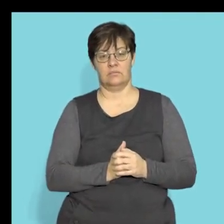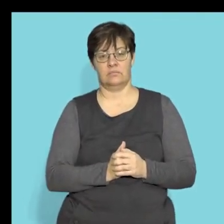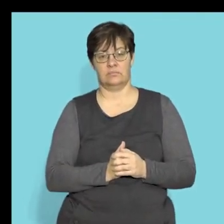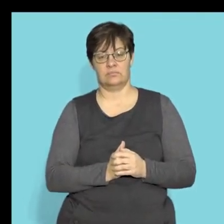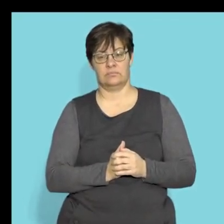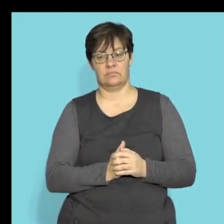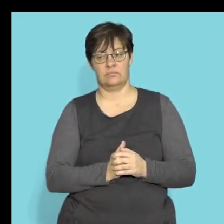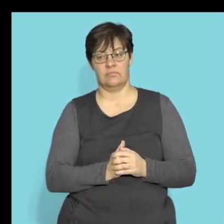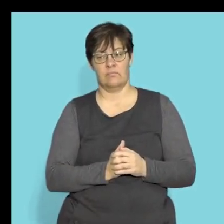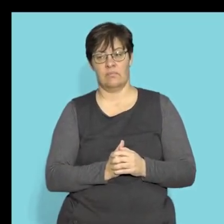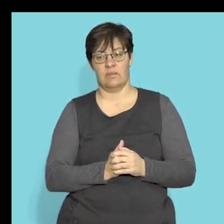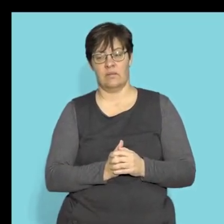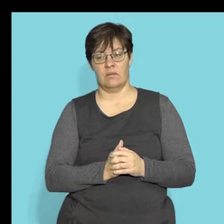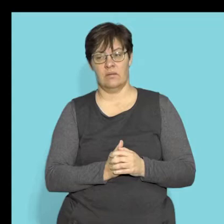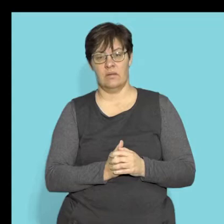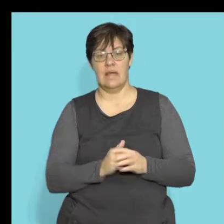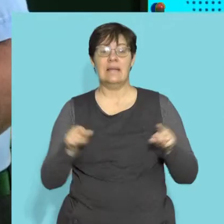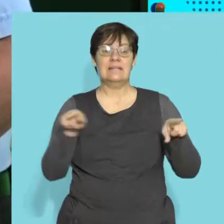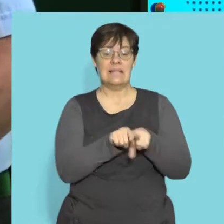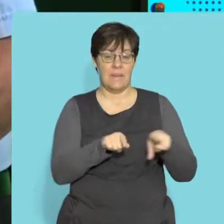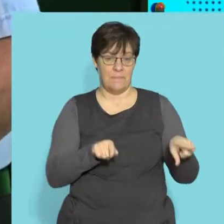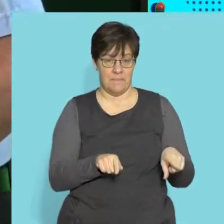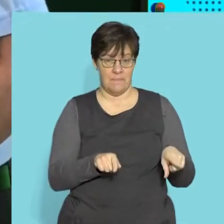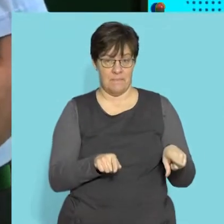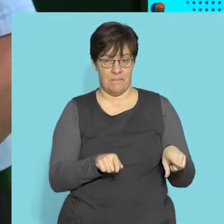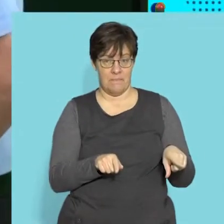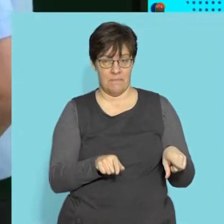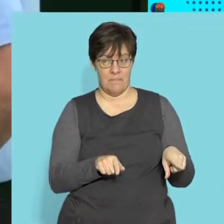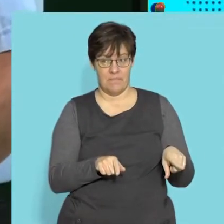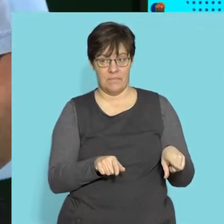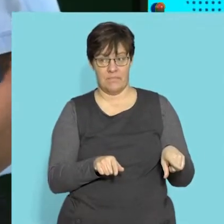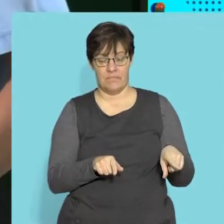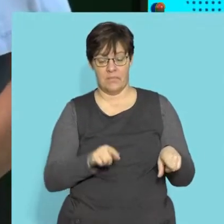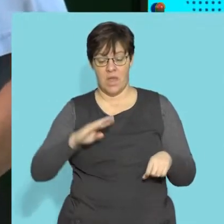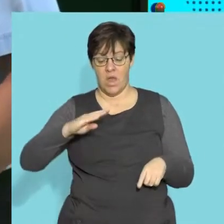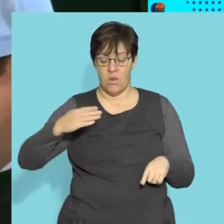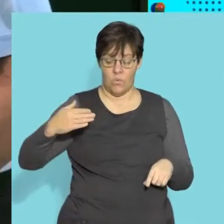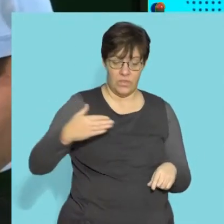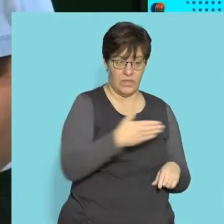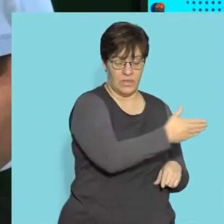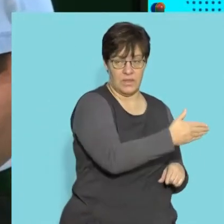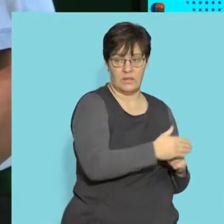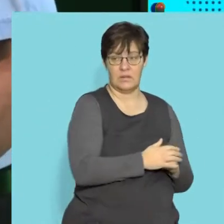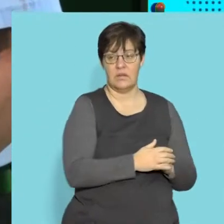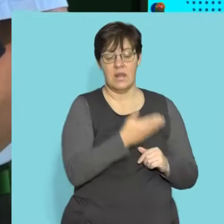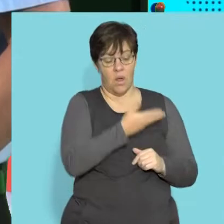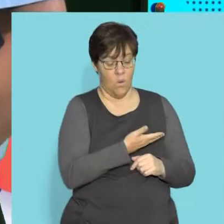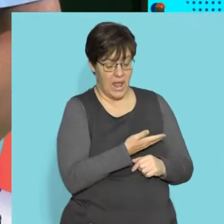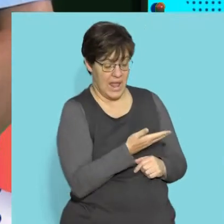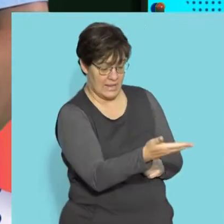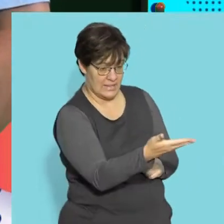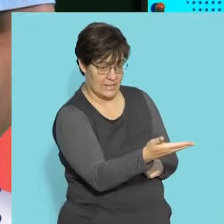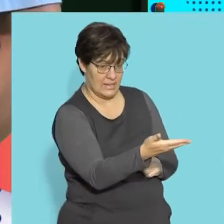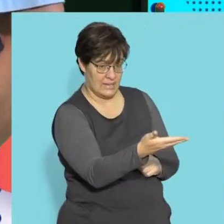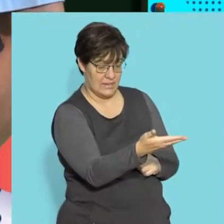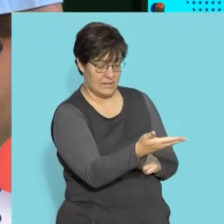here. Take a note, at the same time, the field lines are going from north to south, the current is